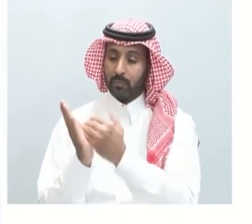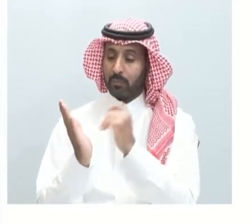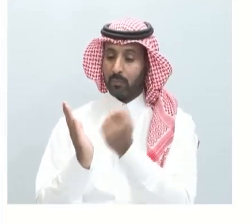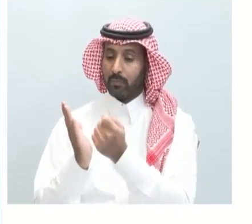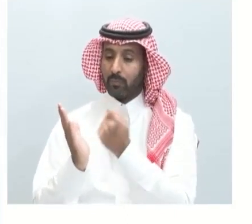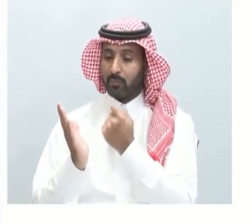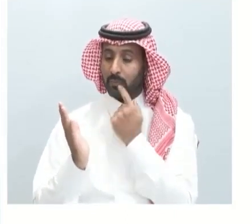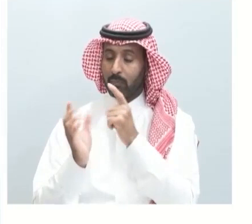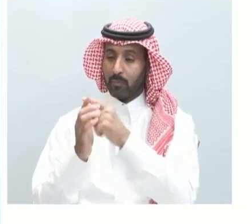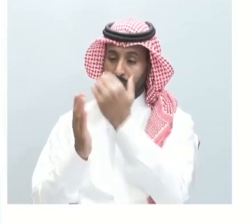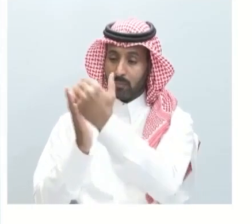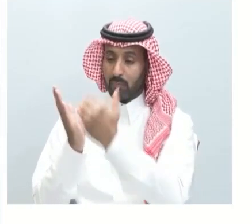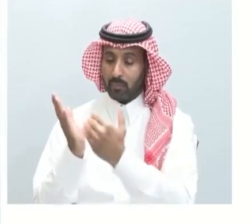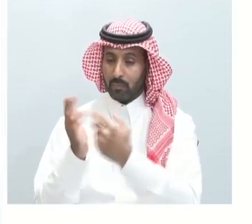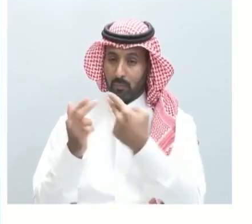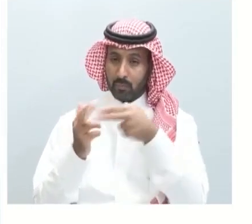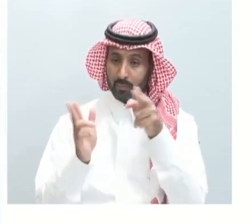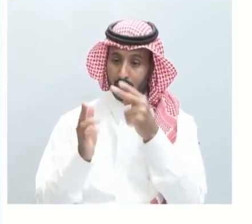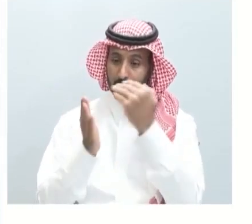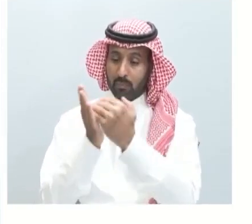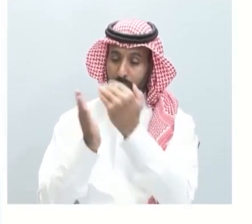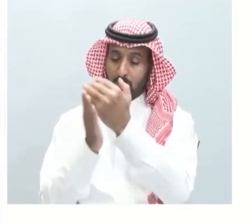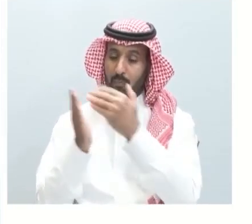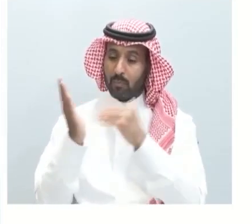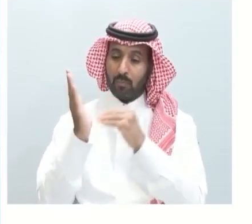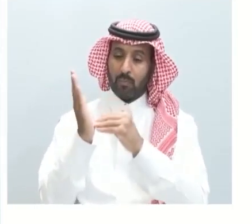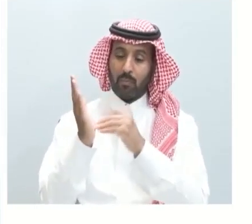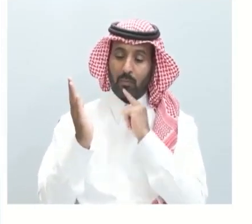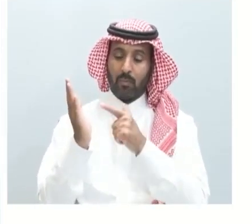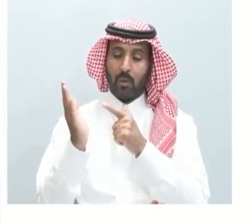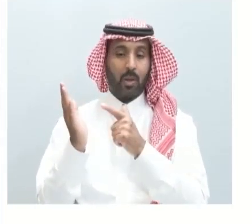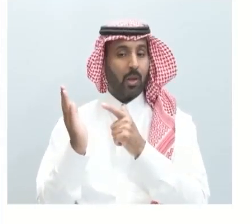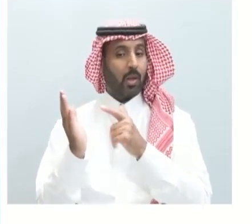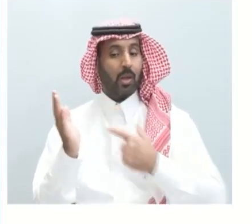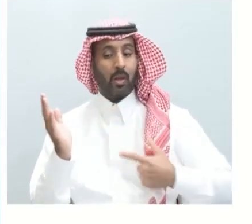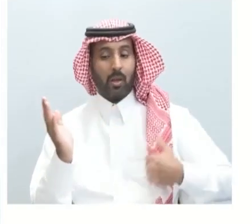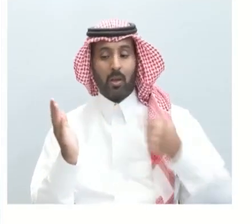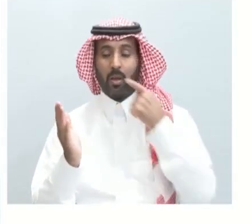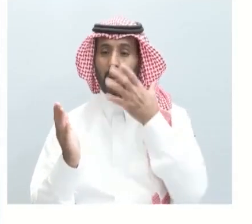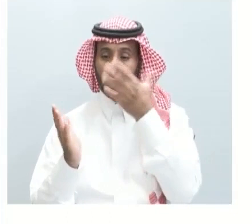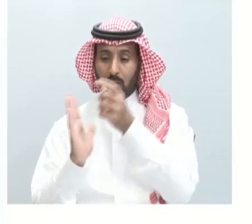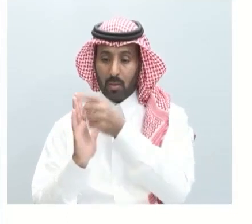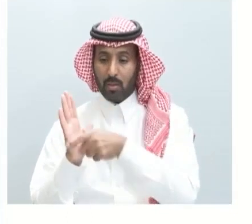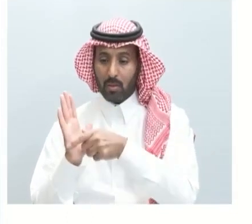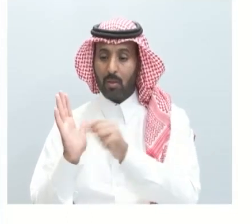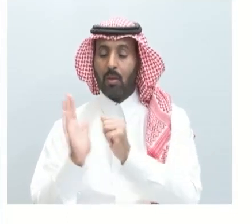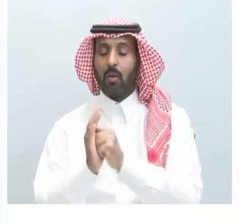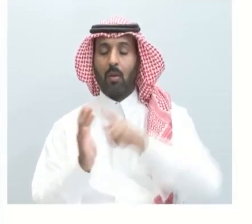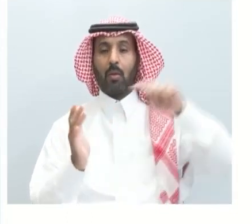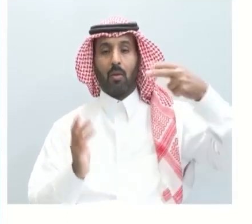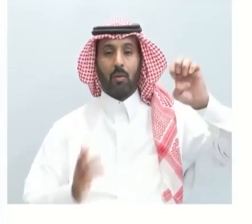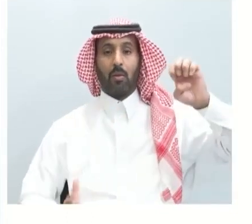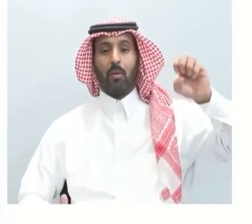of an essay between the introduction and conclusion are called the body the paragraphs between the introduction and the